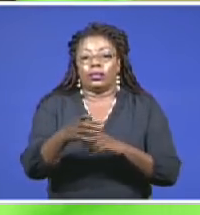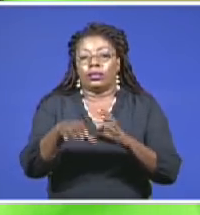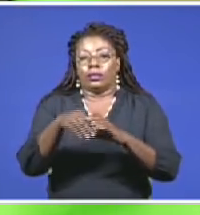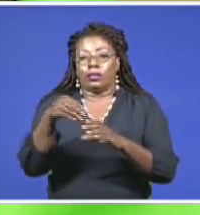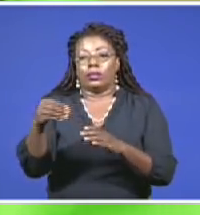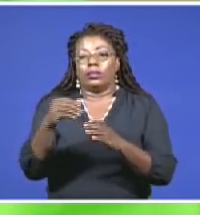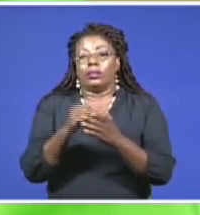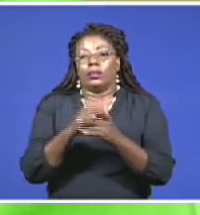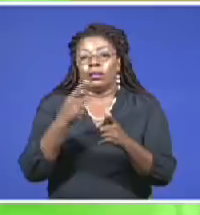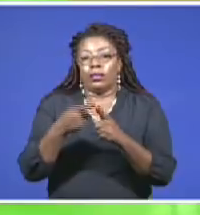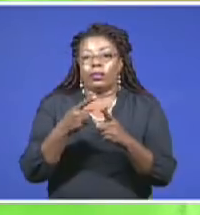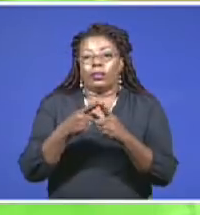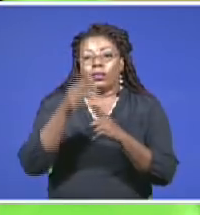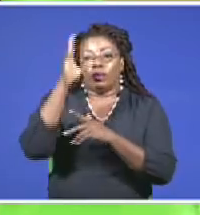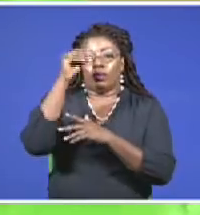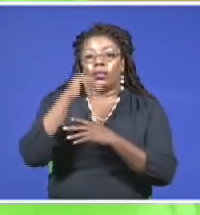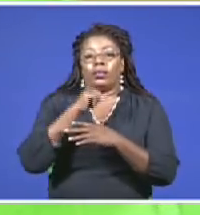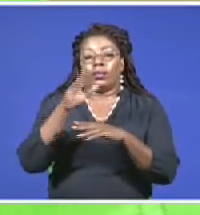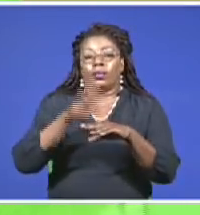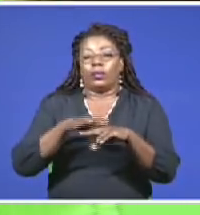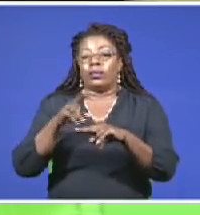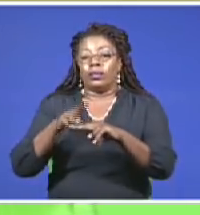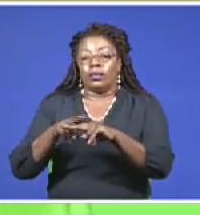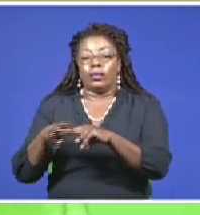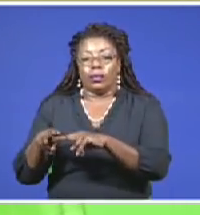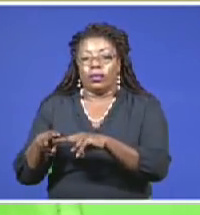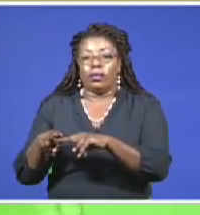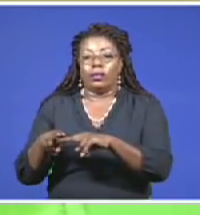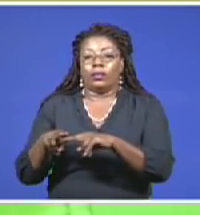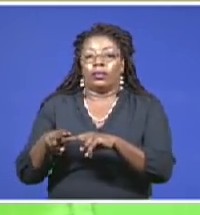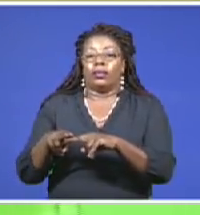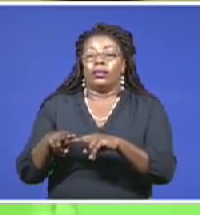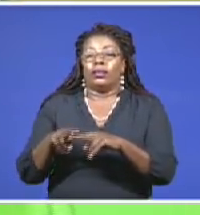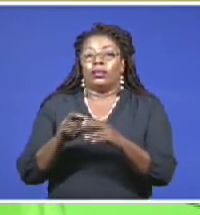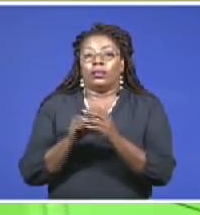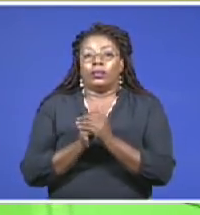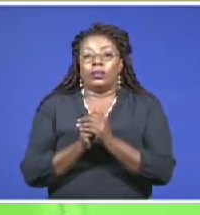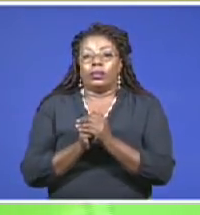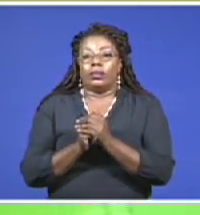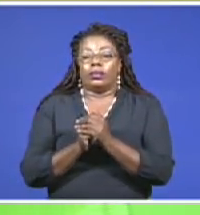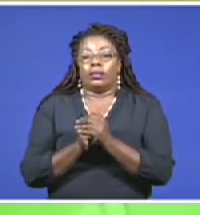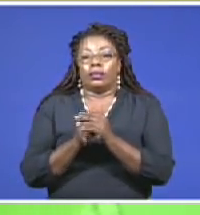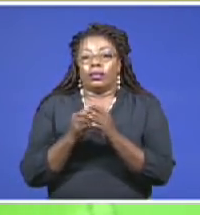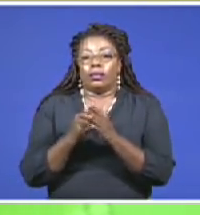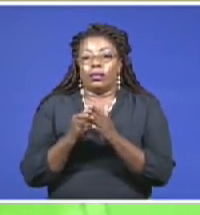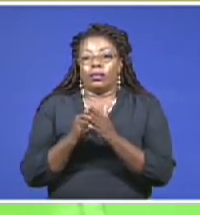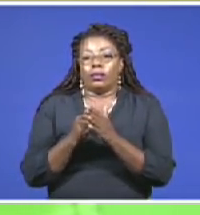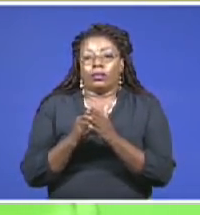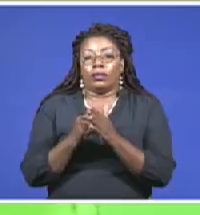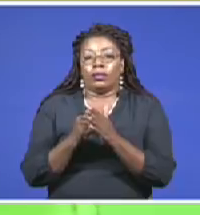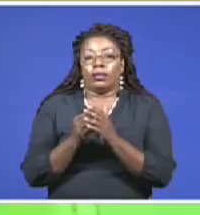know, fellas don't like to be on the bench. It seemed like